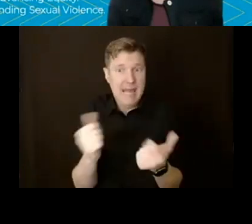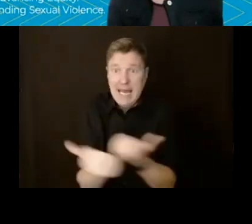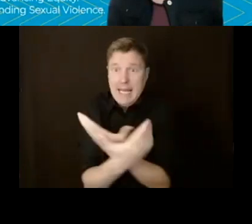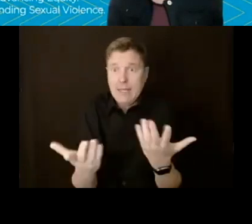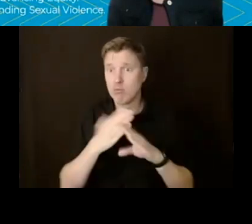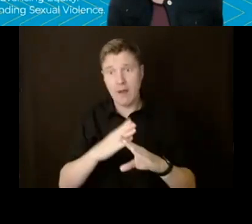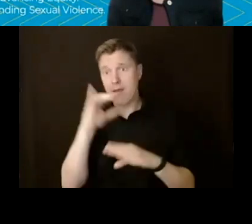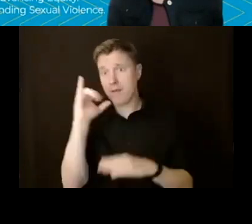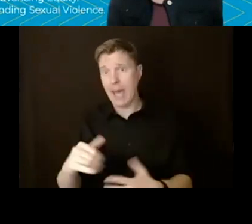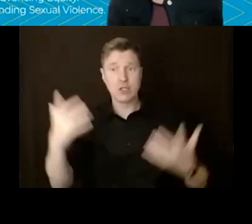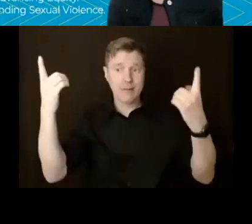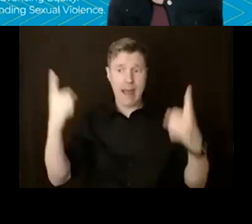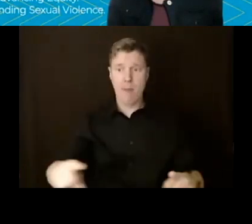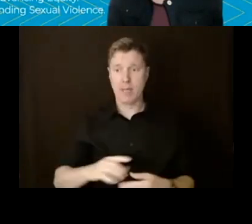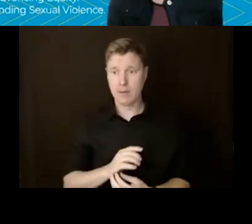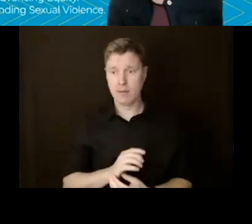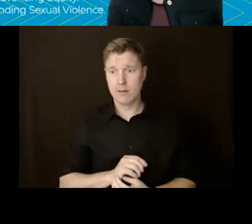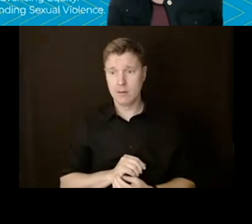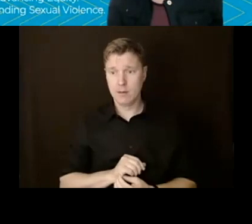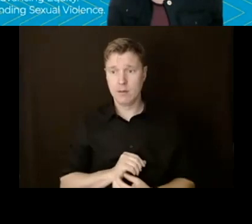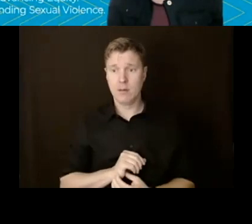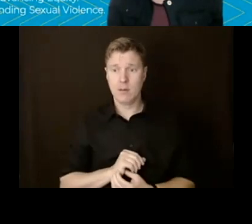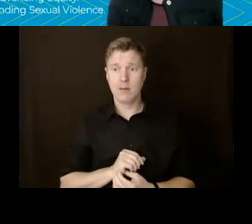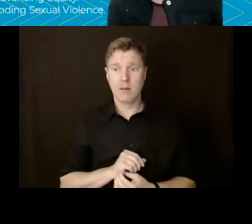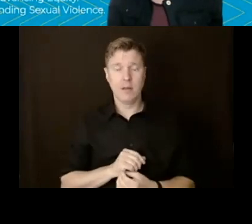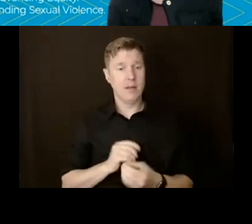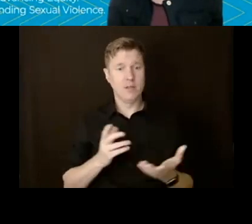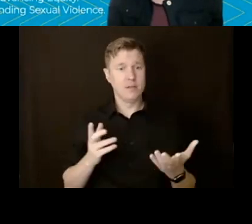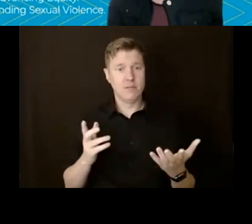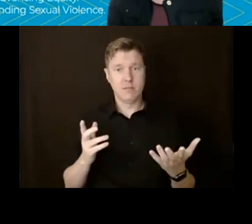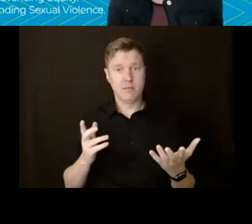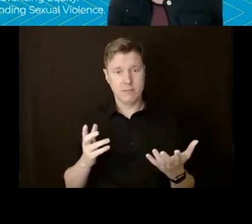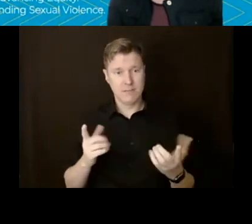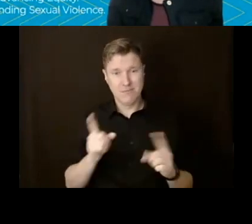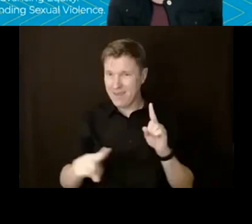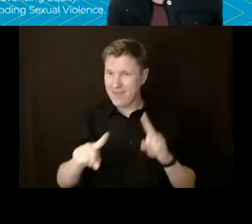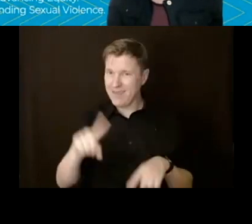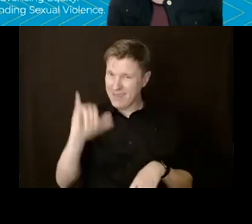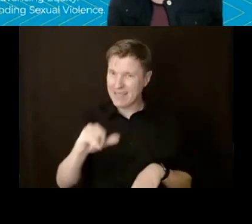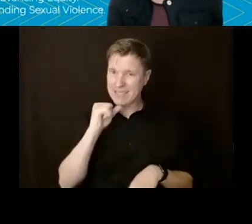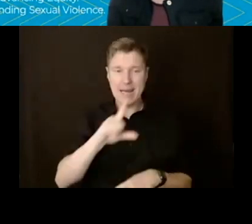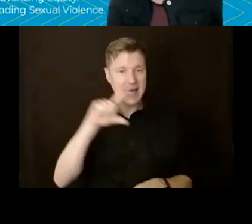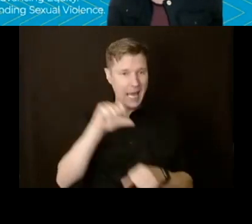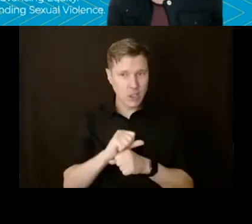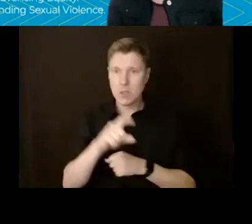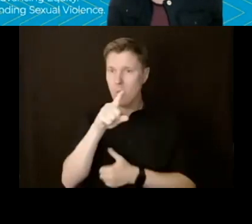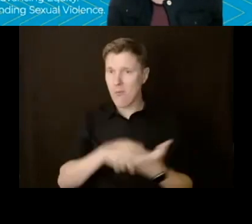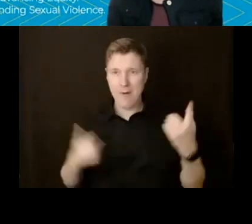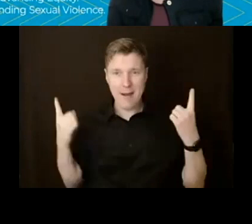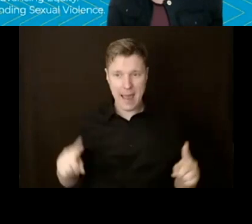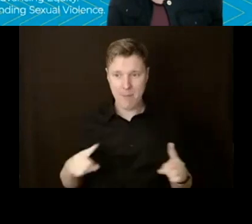happen. Threads, they fall apart, right? But that's not actually what happened,